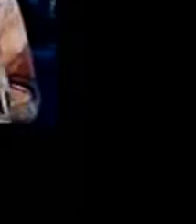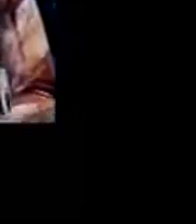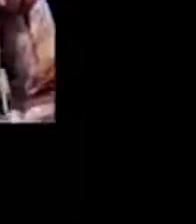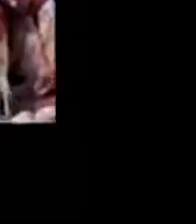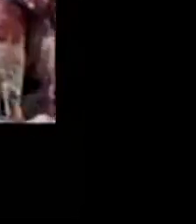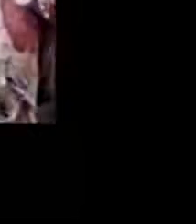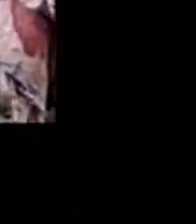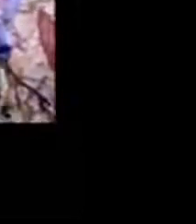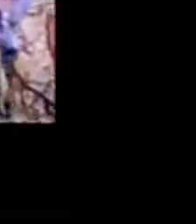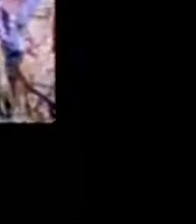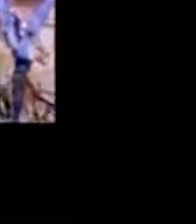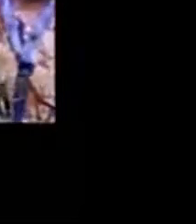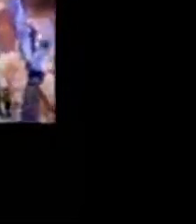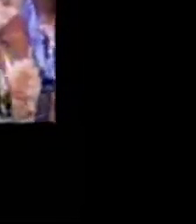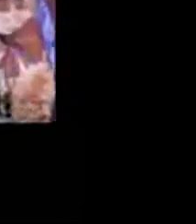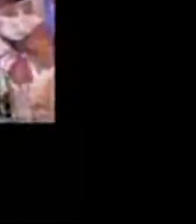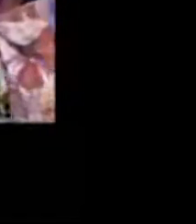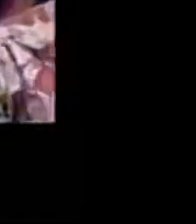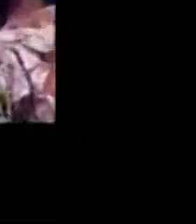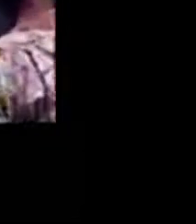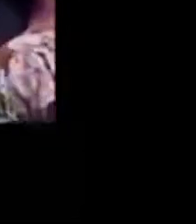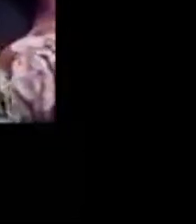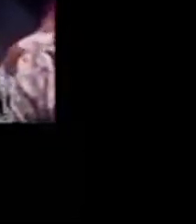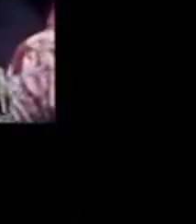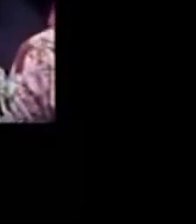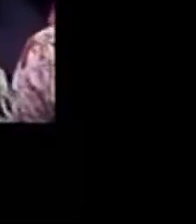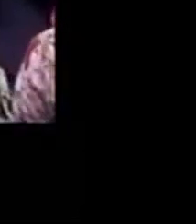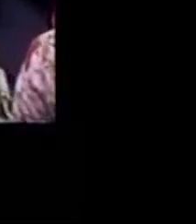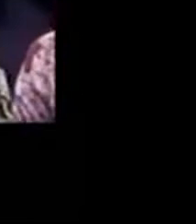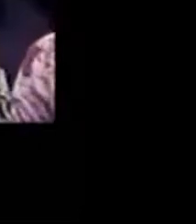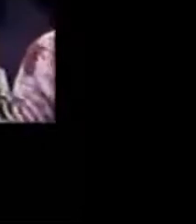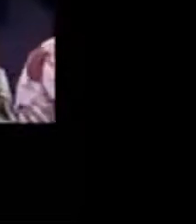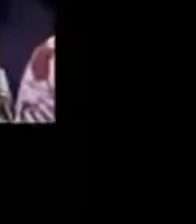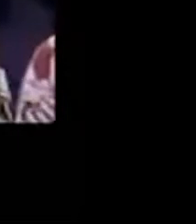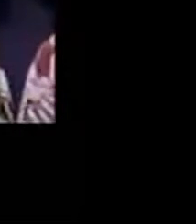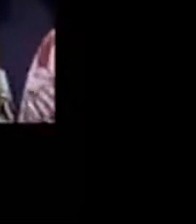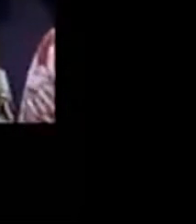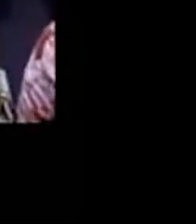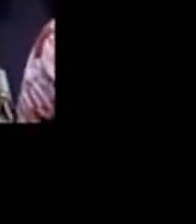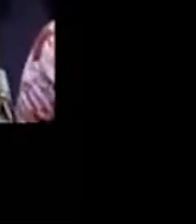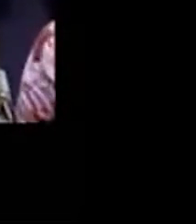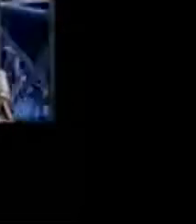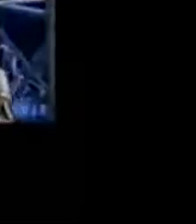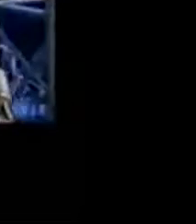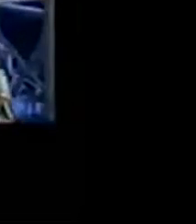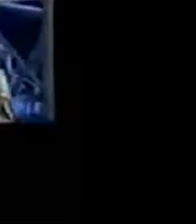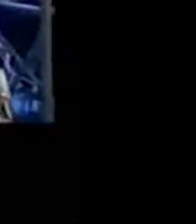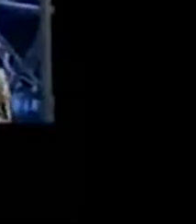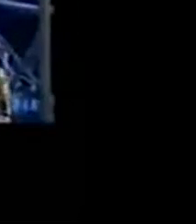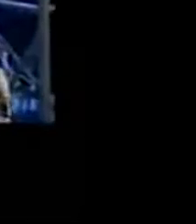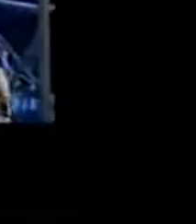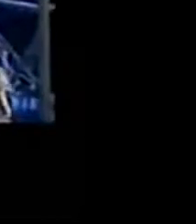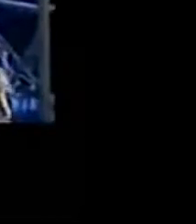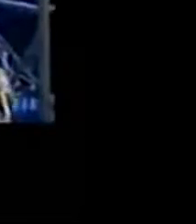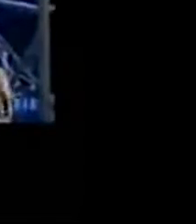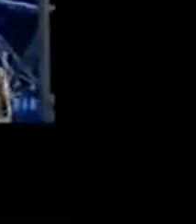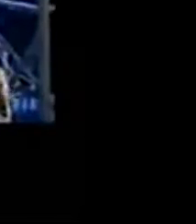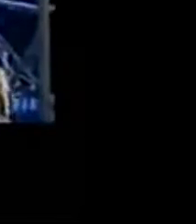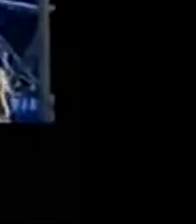yo we're receiving me I'm testified Tonight Tonight Tonight